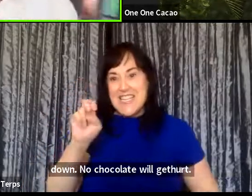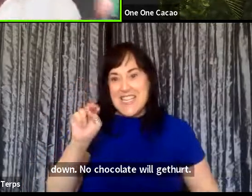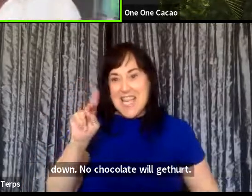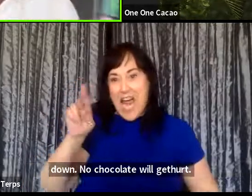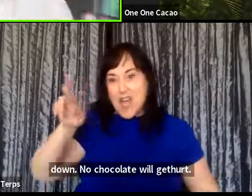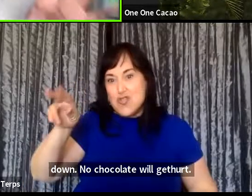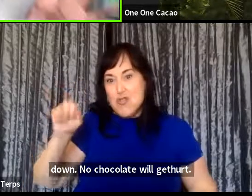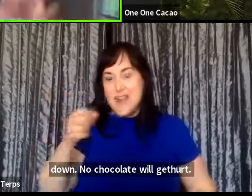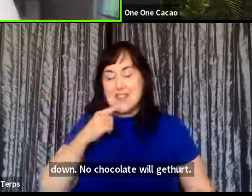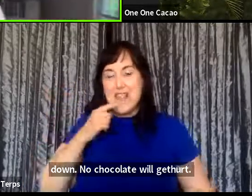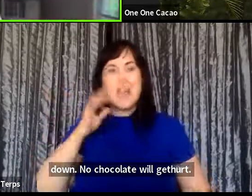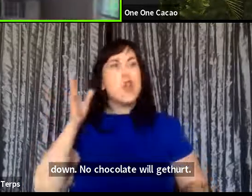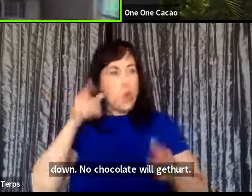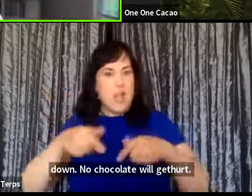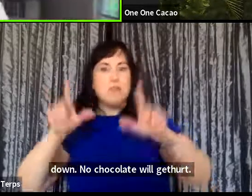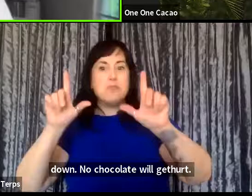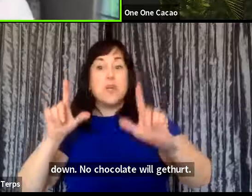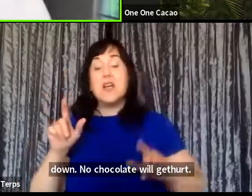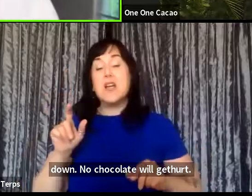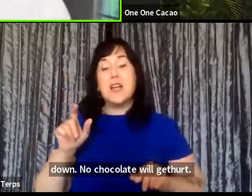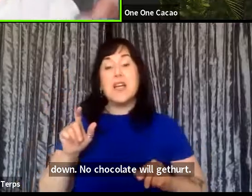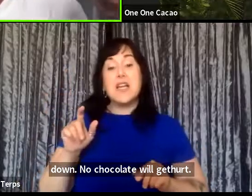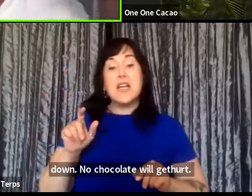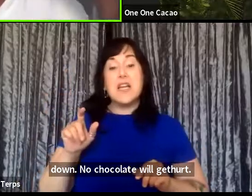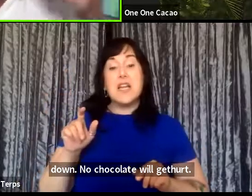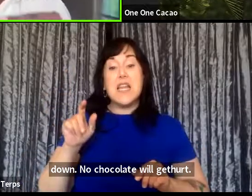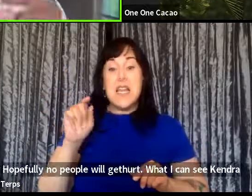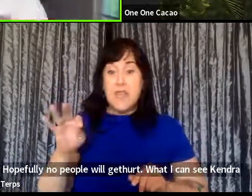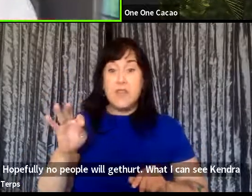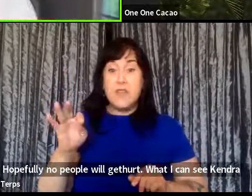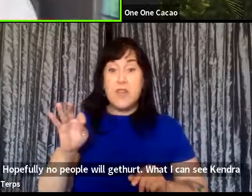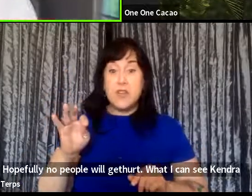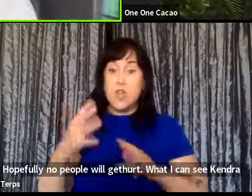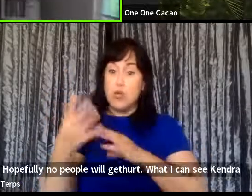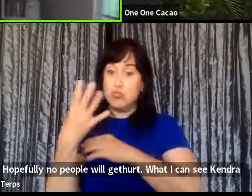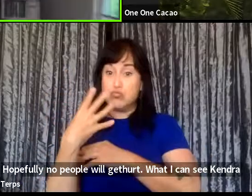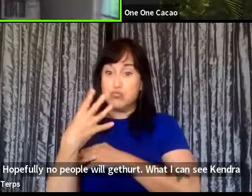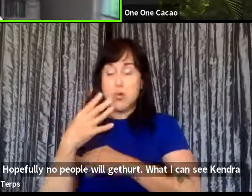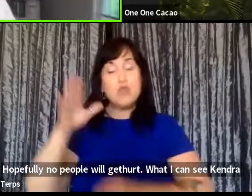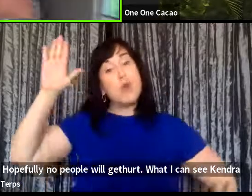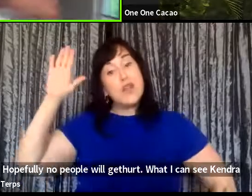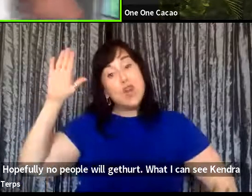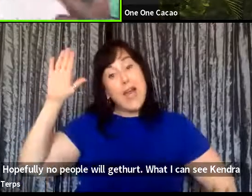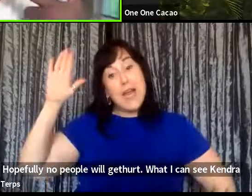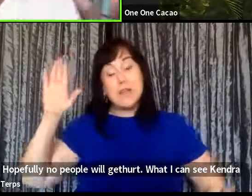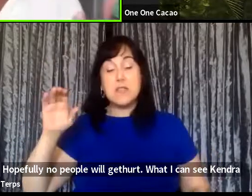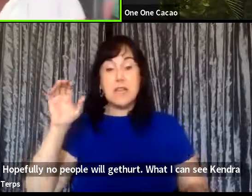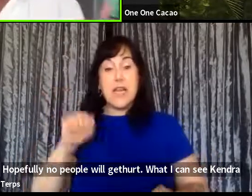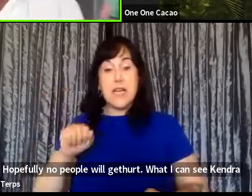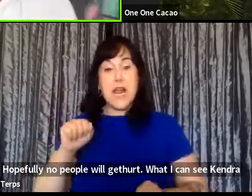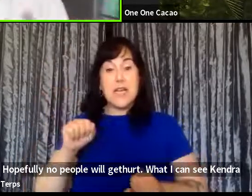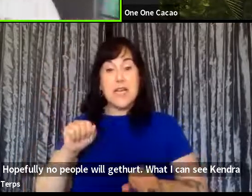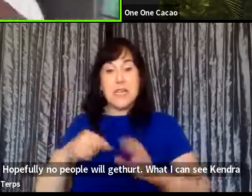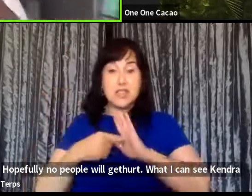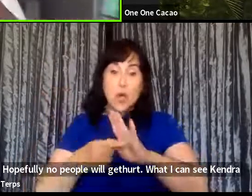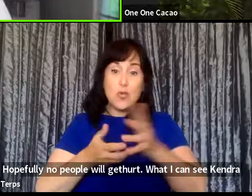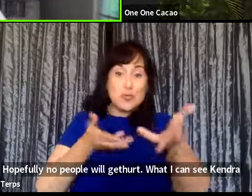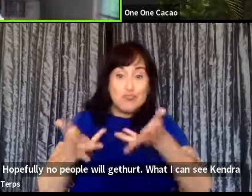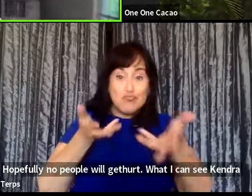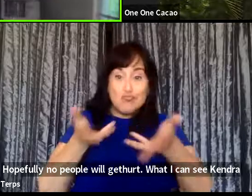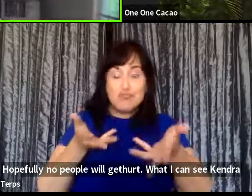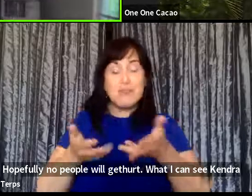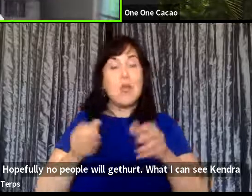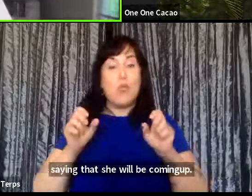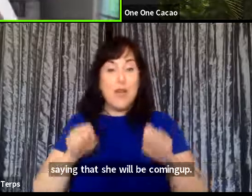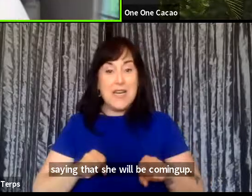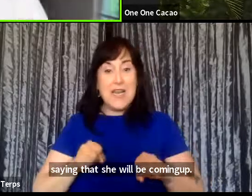be coming up. Raise your hand, as Charlie says, so that we can get you on screen. I can interact with you guys and we can